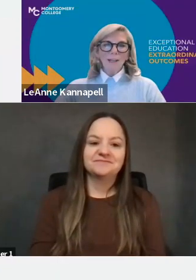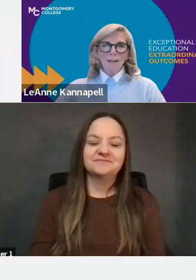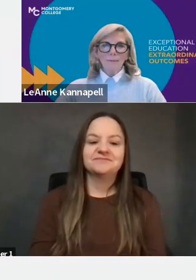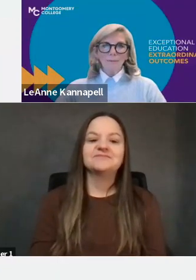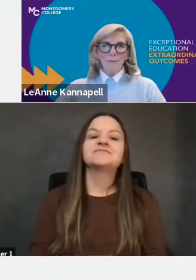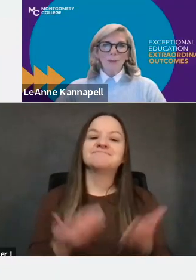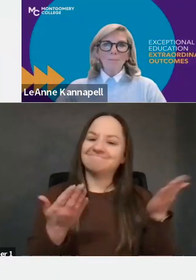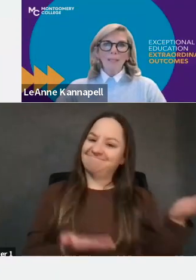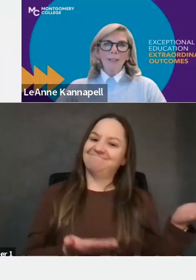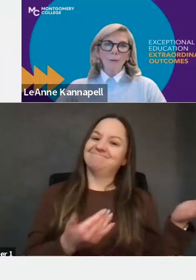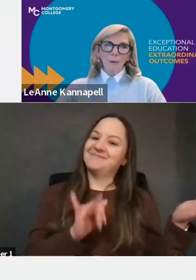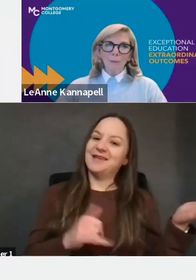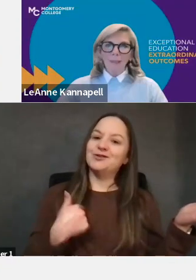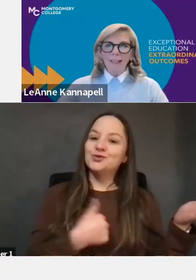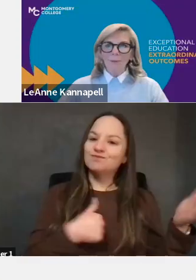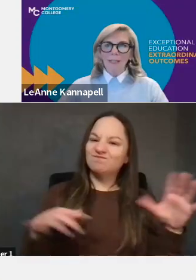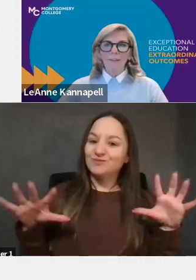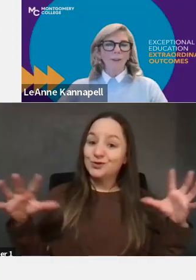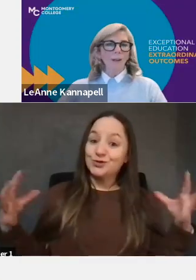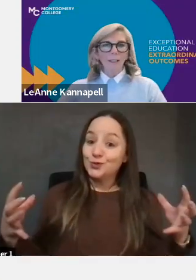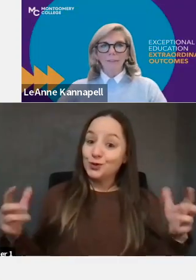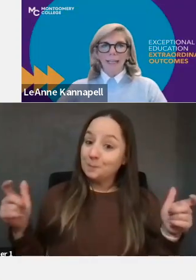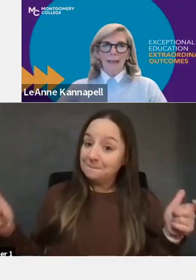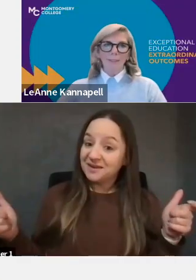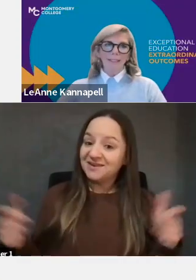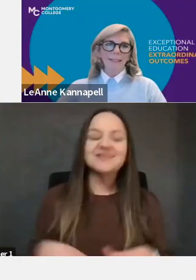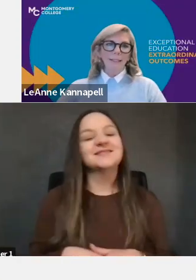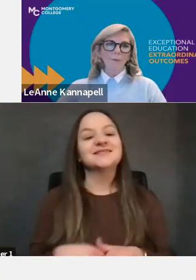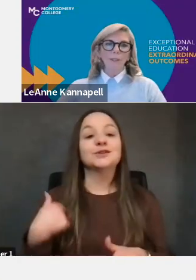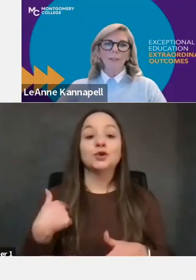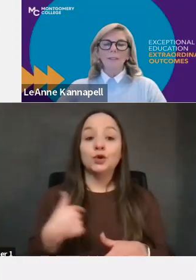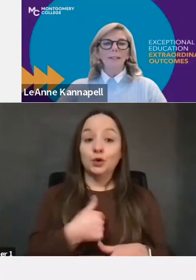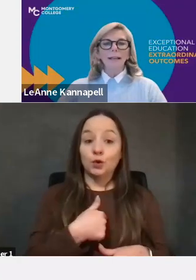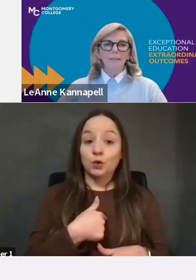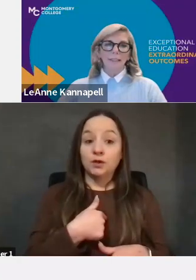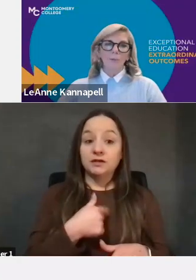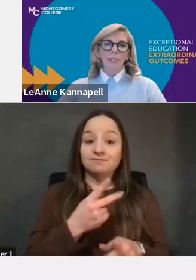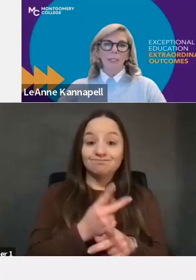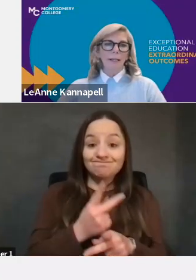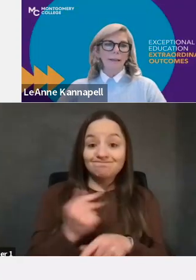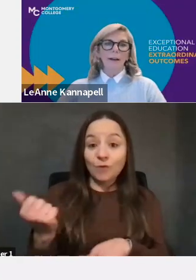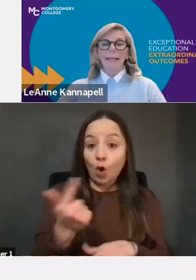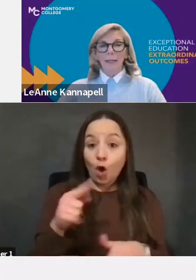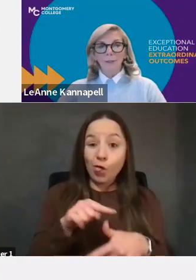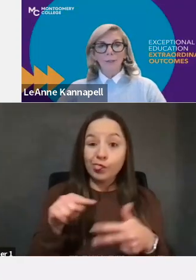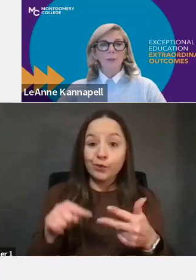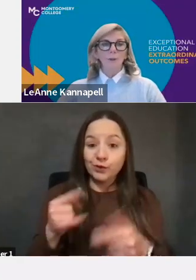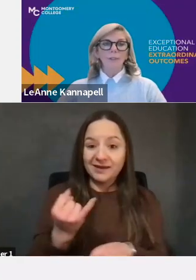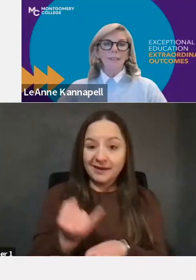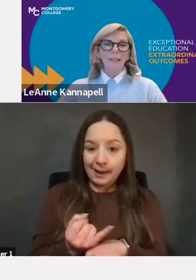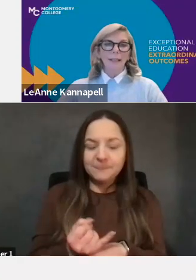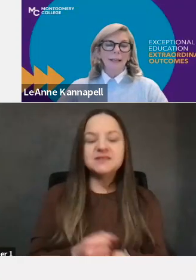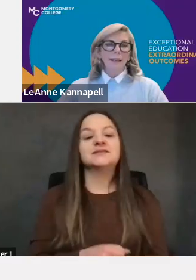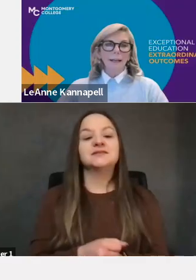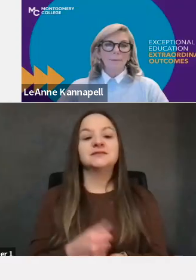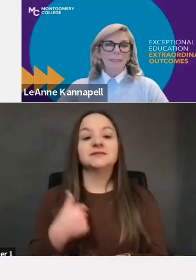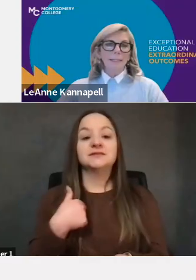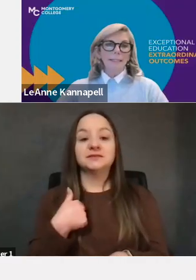And there we all are. We're a big group. We cover all of the campuses, and there's a lot of us. We are counselors, of